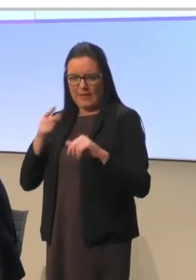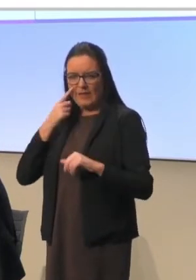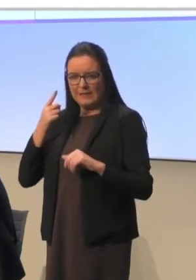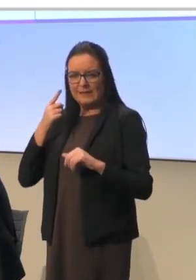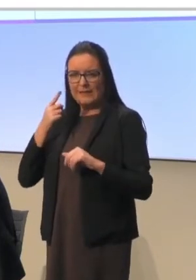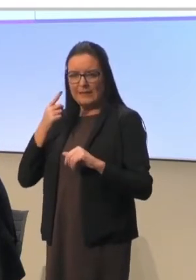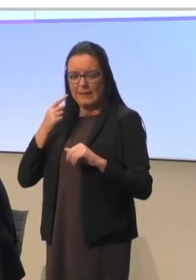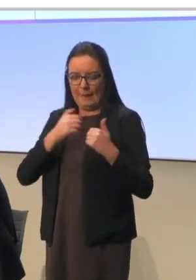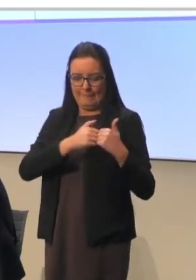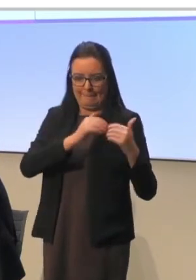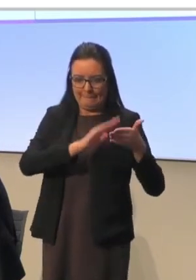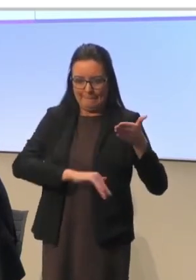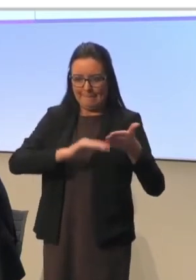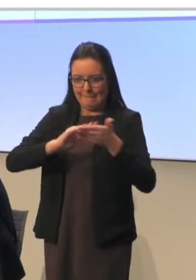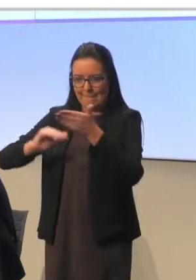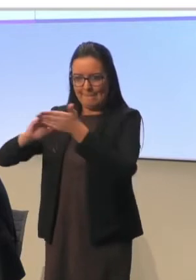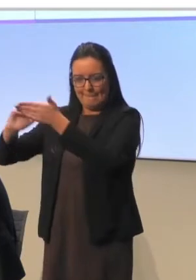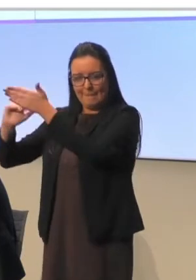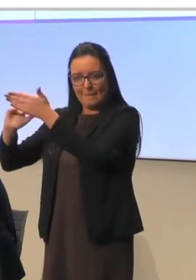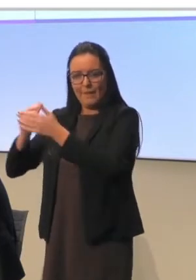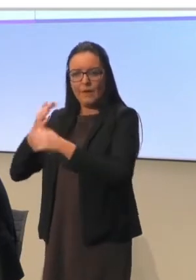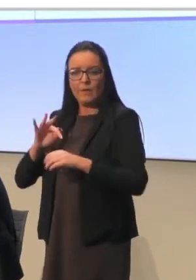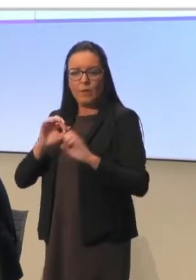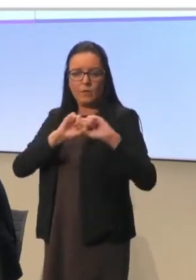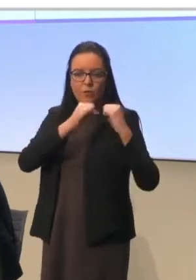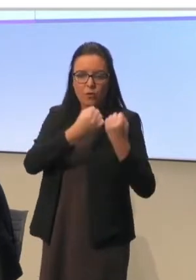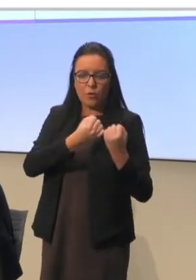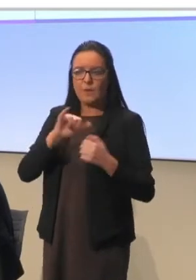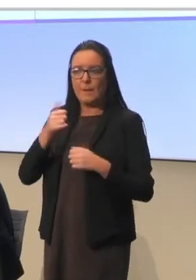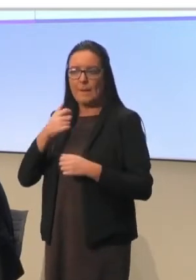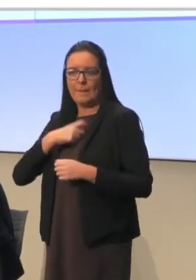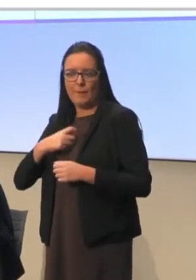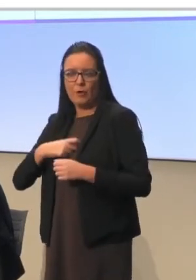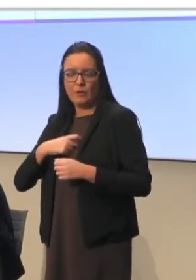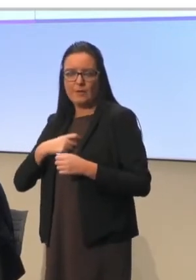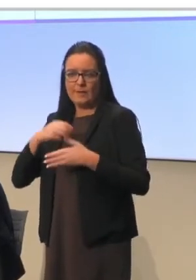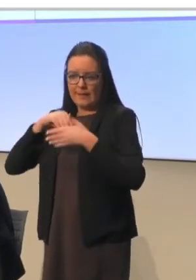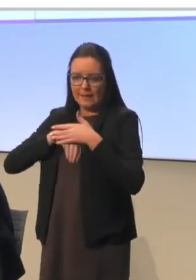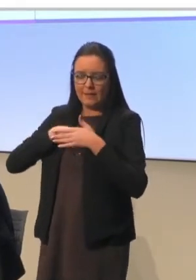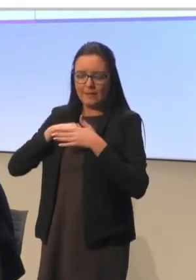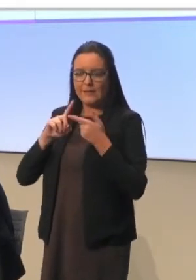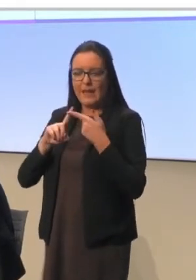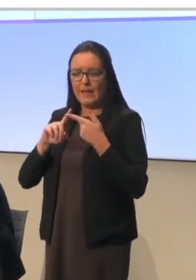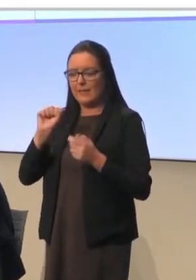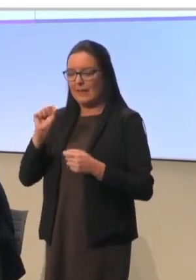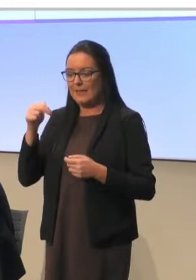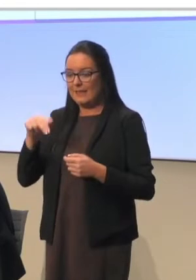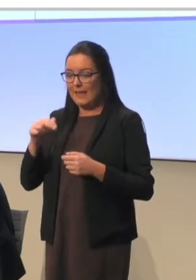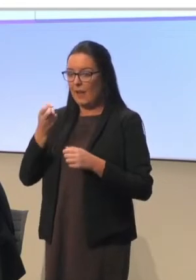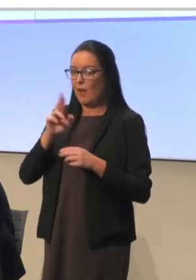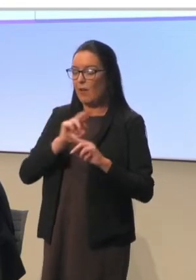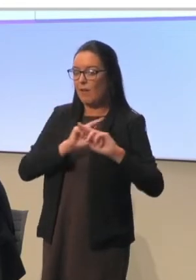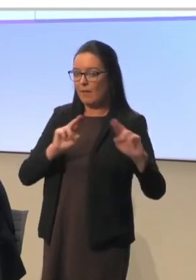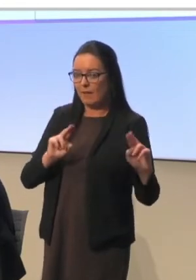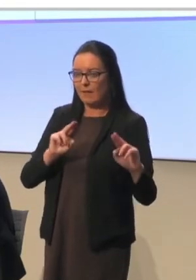along those mainly social and personal characteristics, and along whether they have an SEN or not.